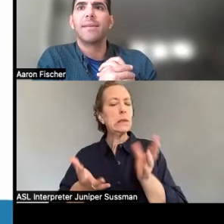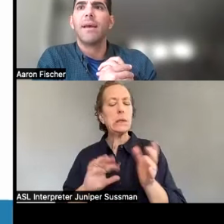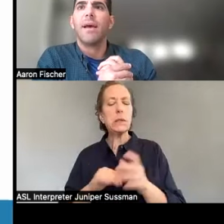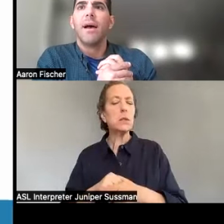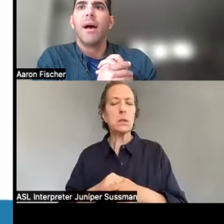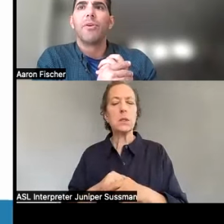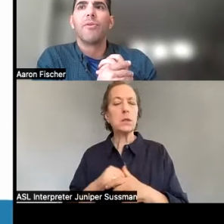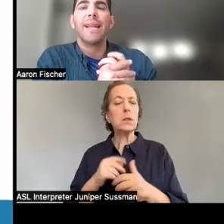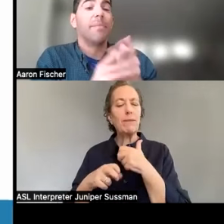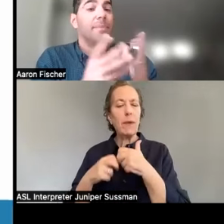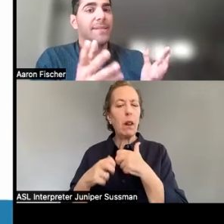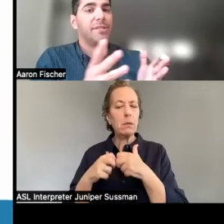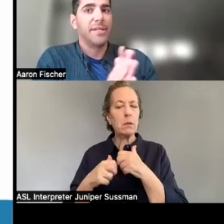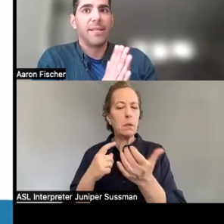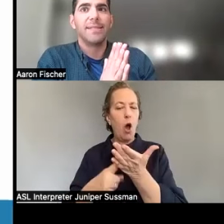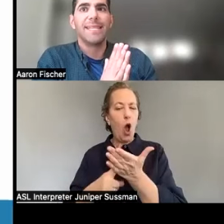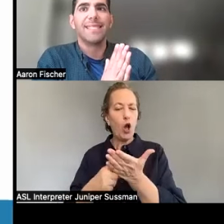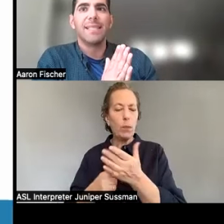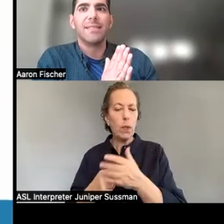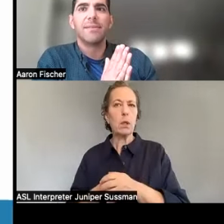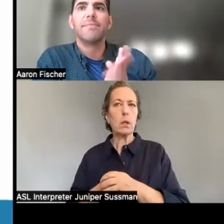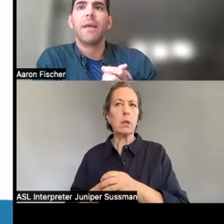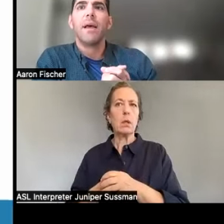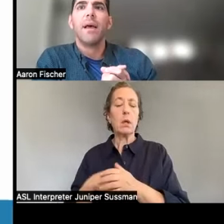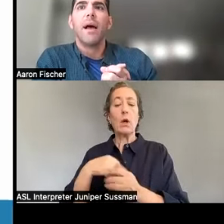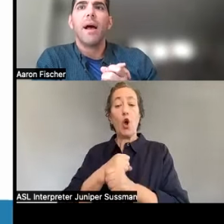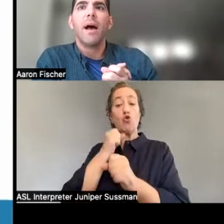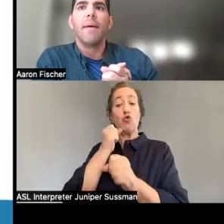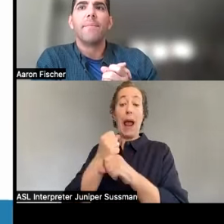that. Creating a position that doesn't exist.